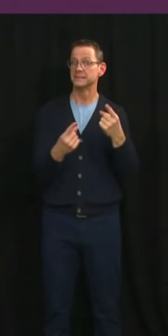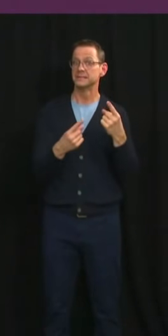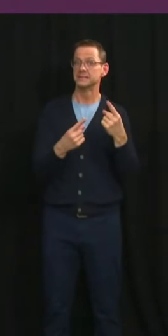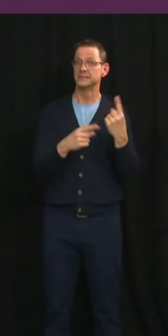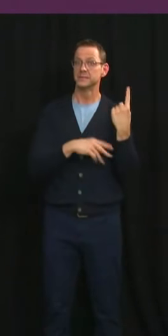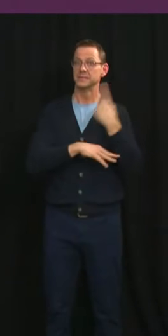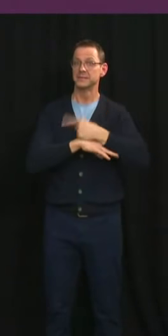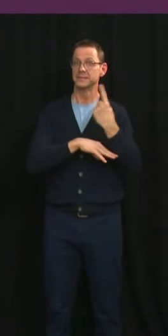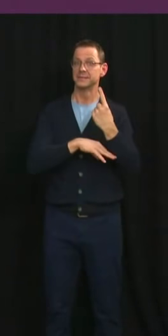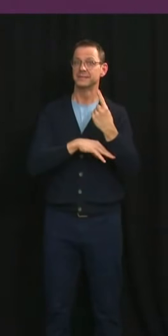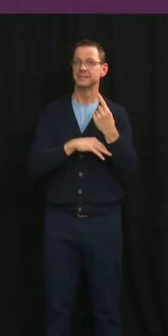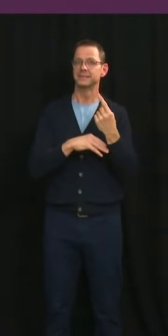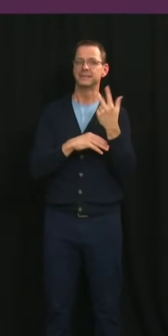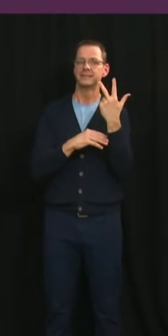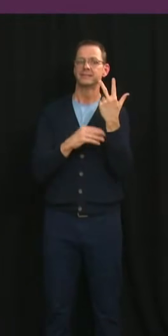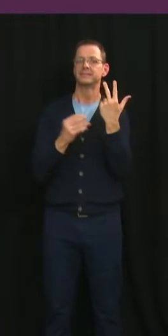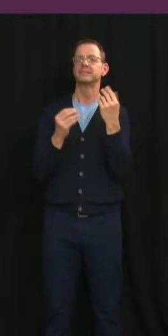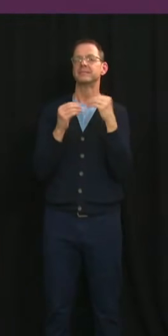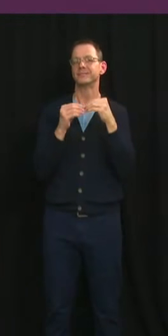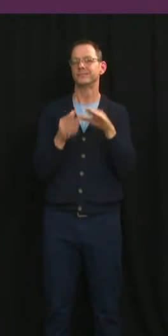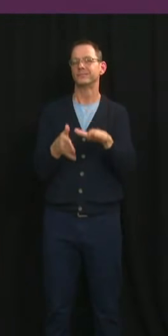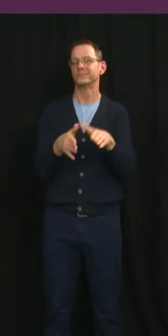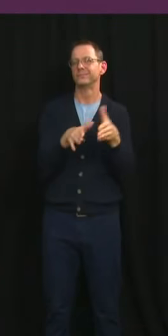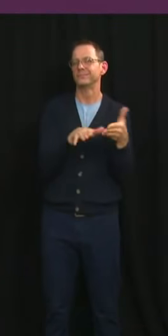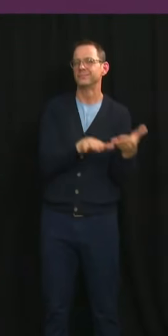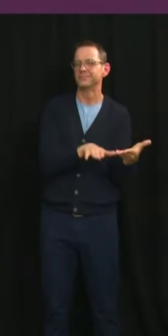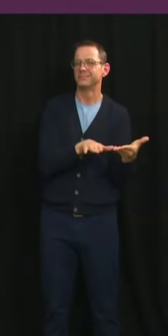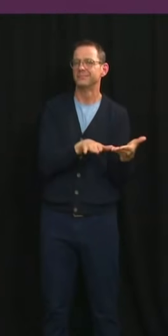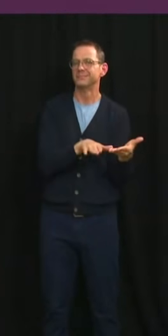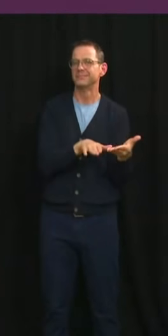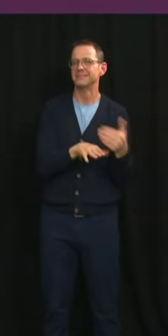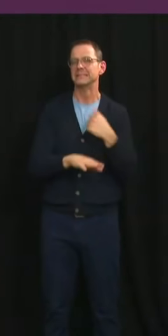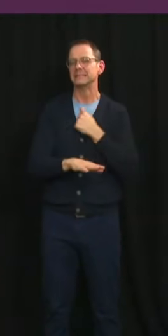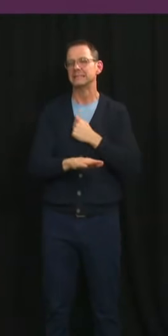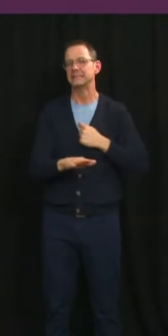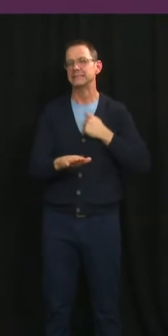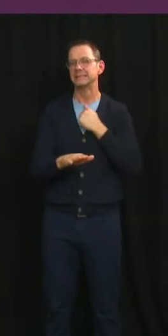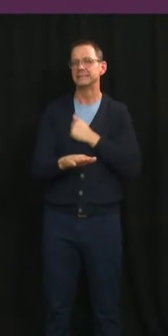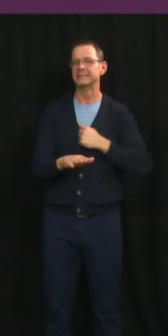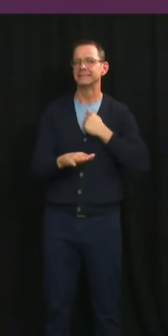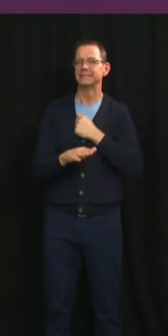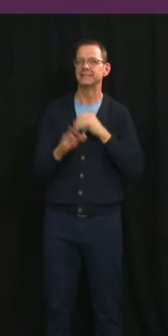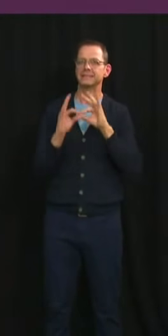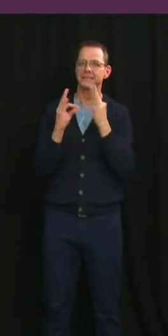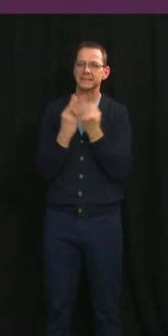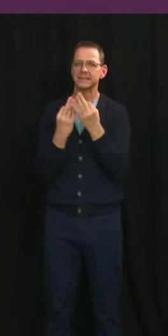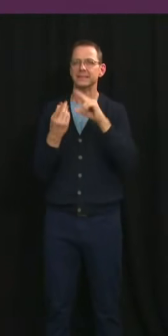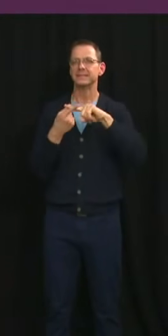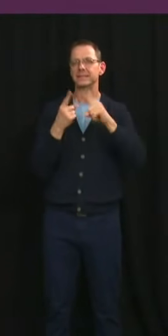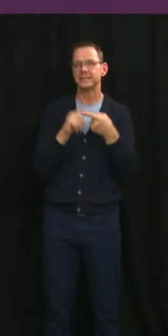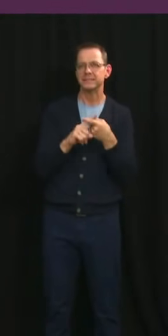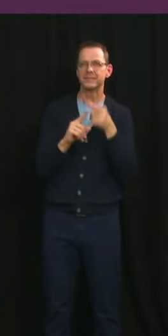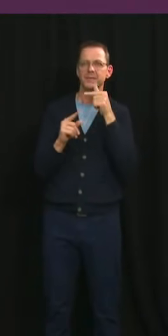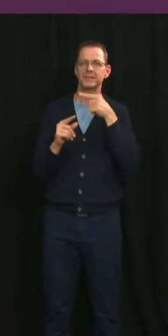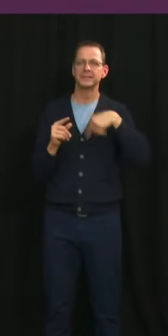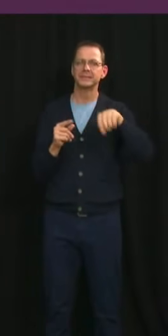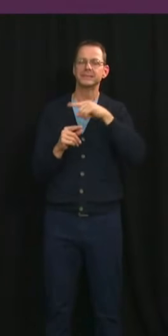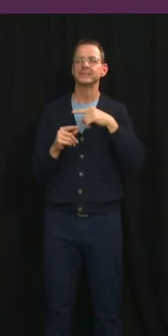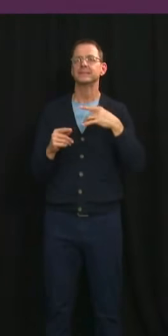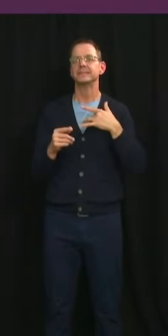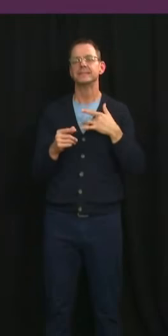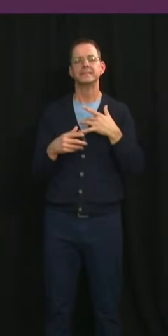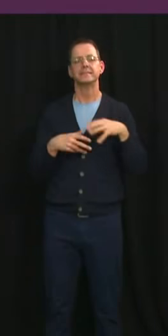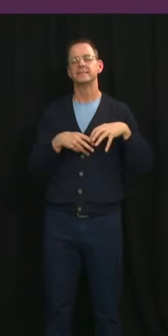cause. I also want to let you know that due to an increase in COVID-19 cases in the Bow Valley